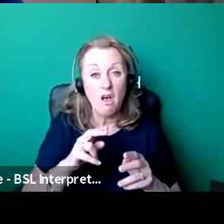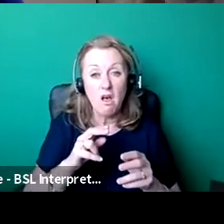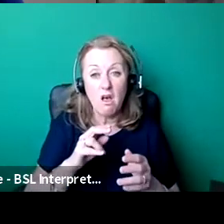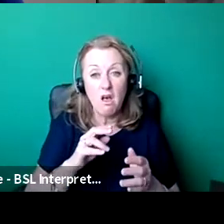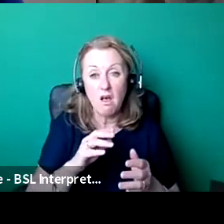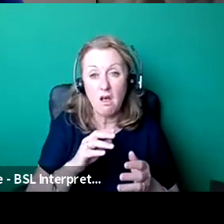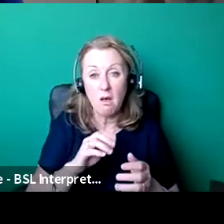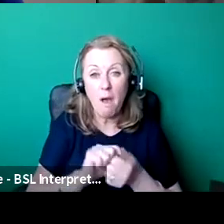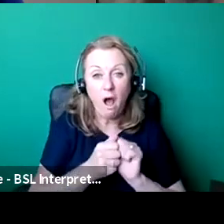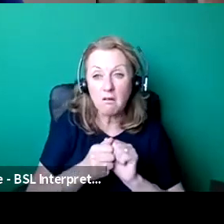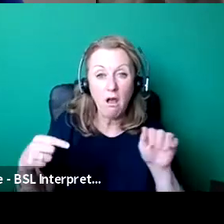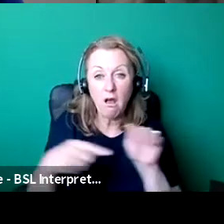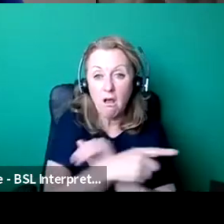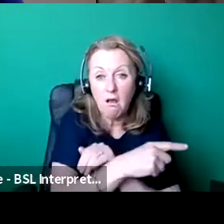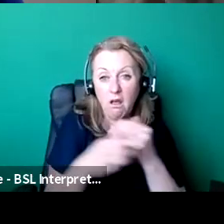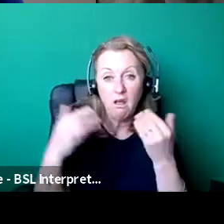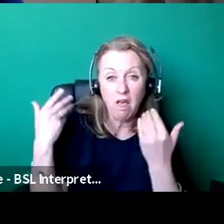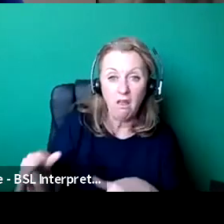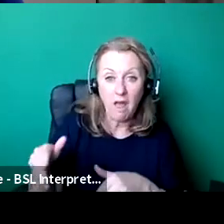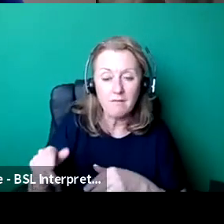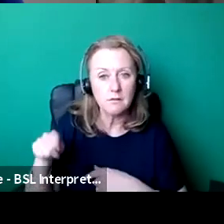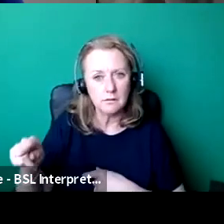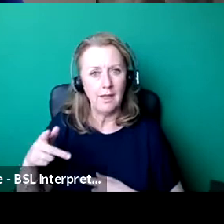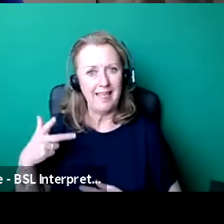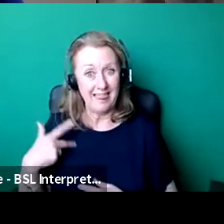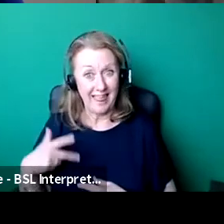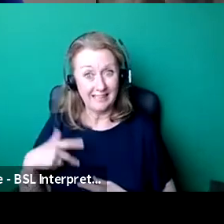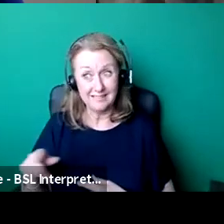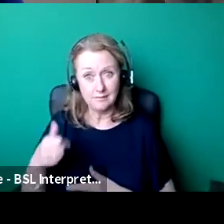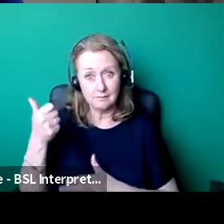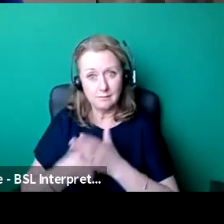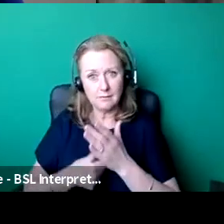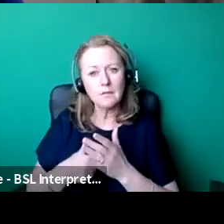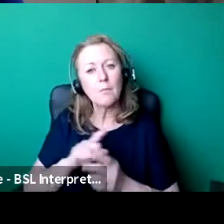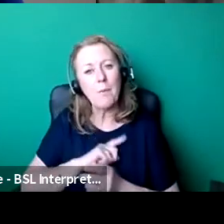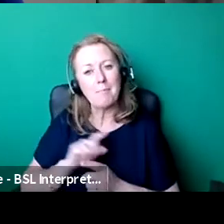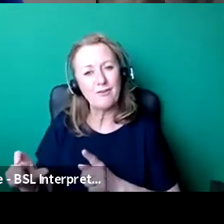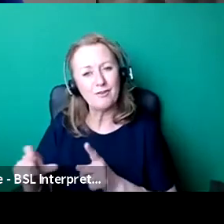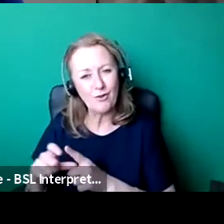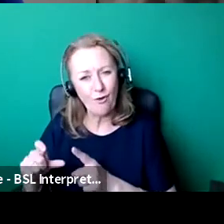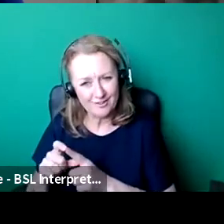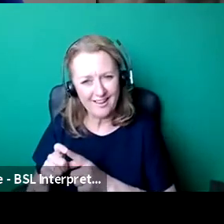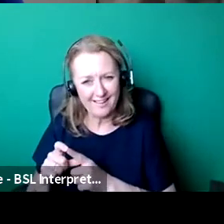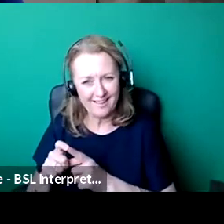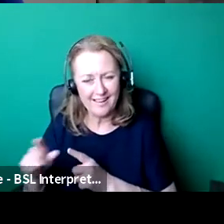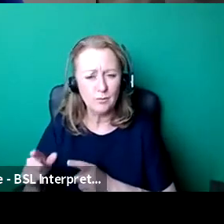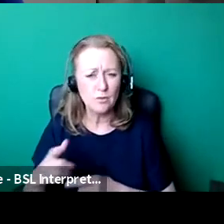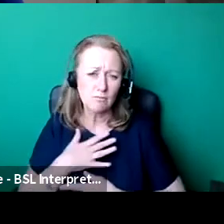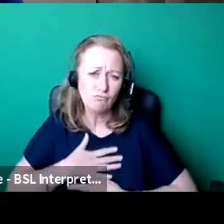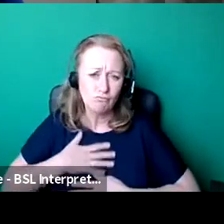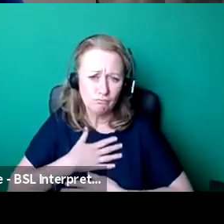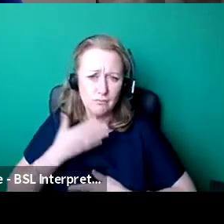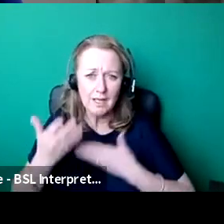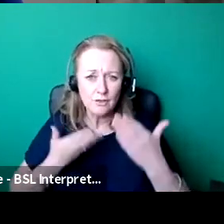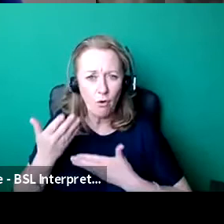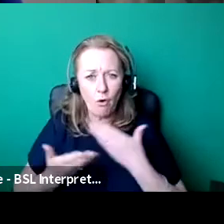needed help. This lady started this whole thing because of her daughter, which was quite a moving story. And she refused to talk